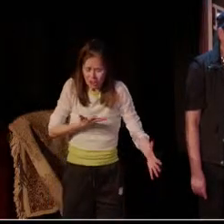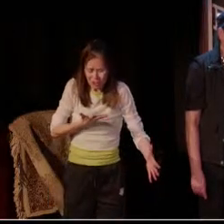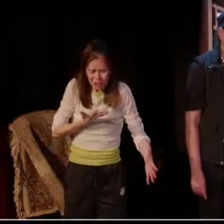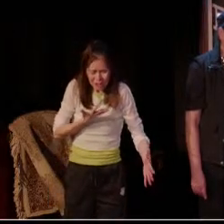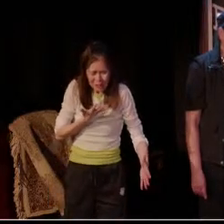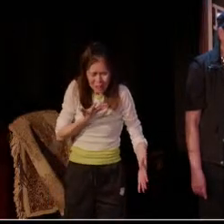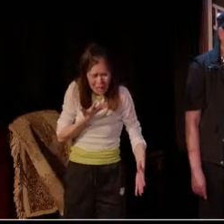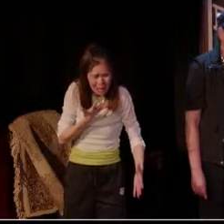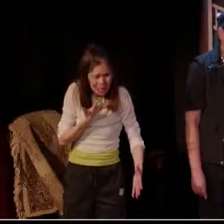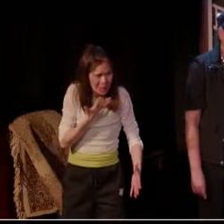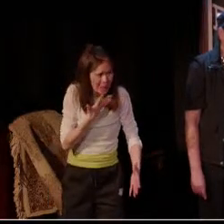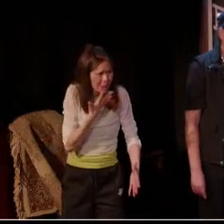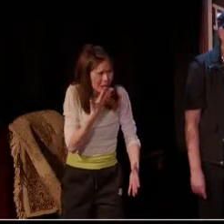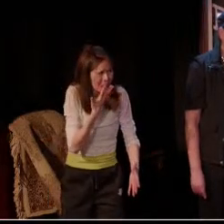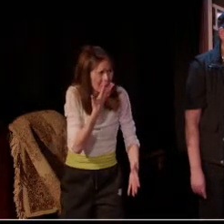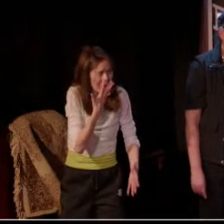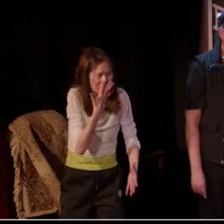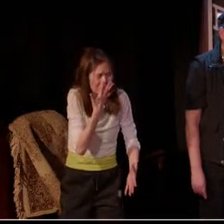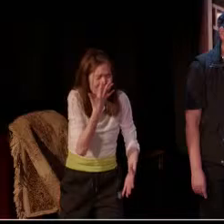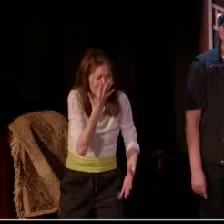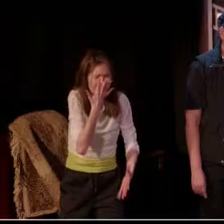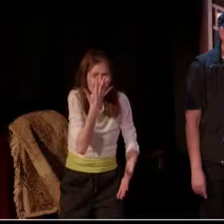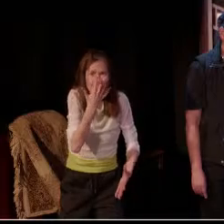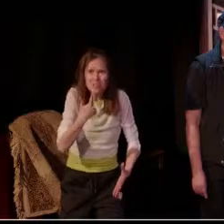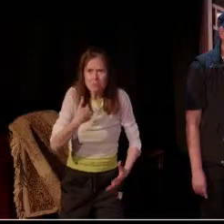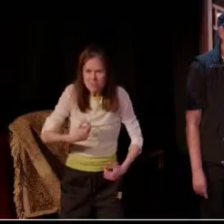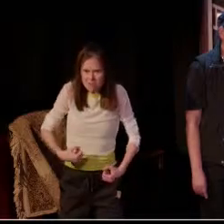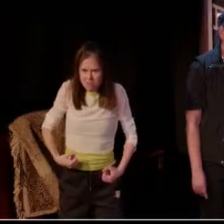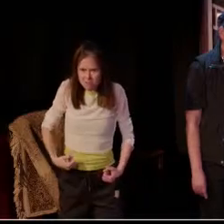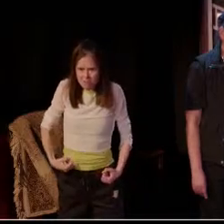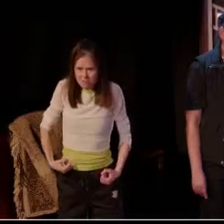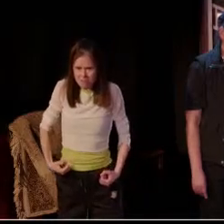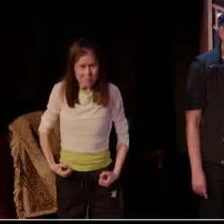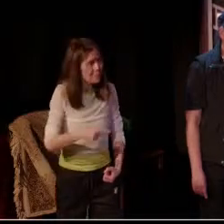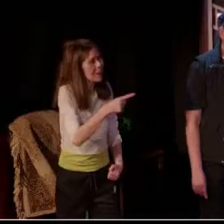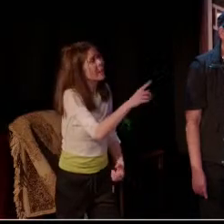stone rebuke me for being more stone than it?